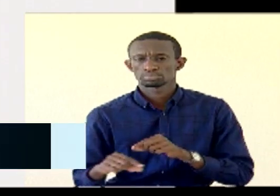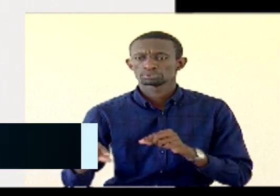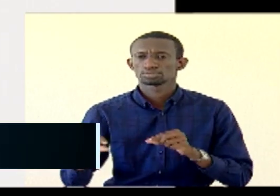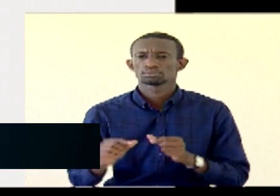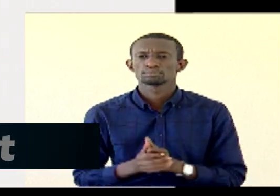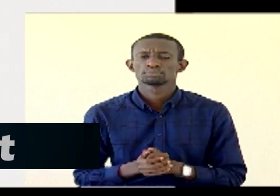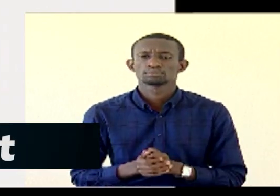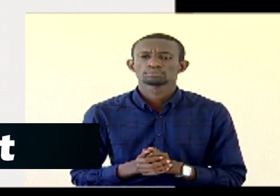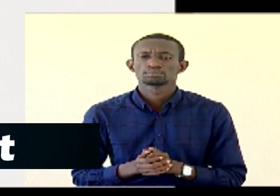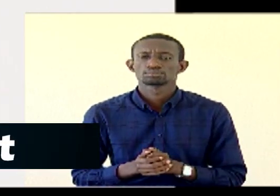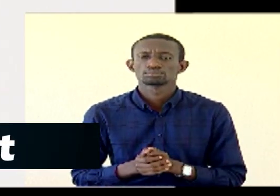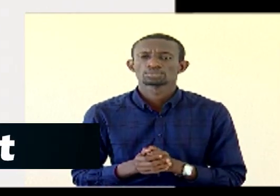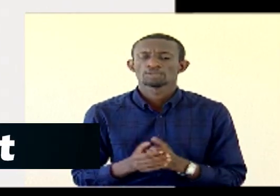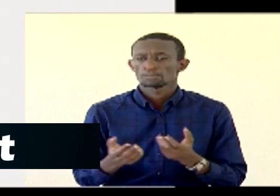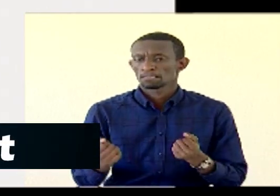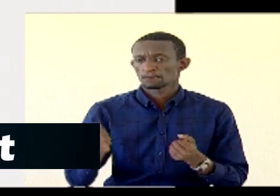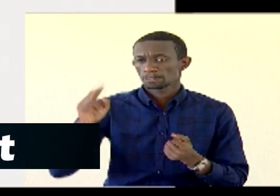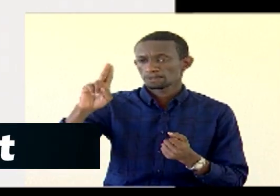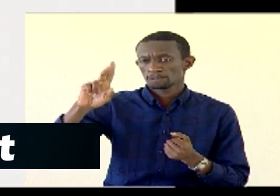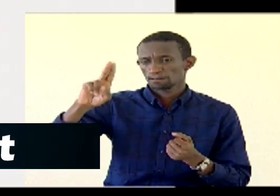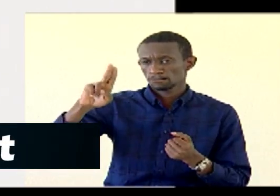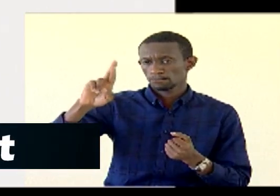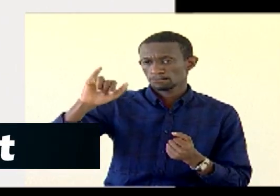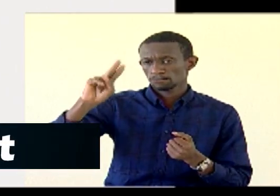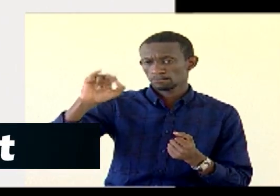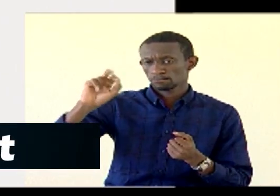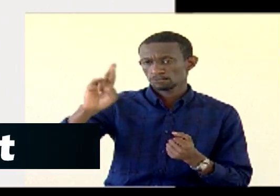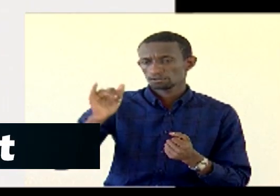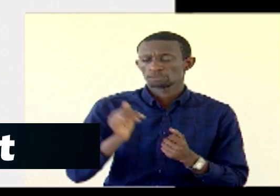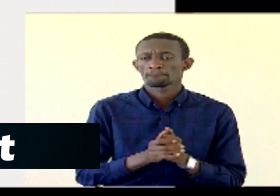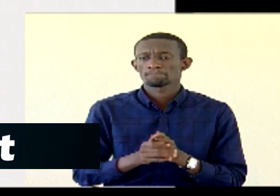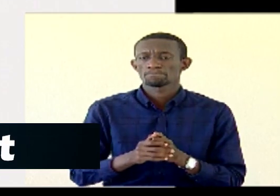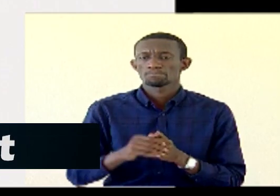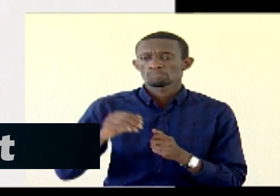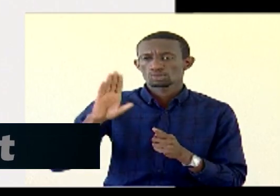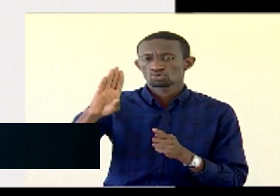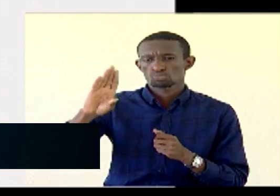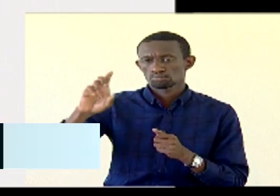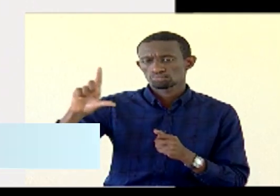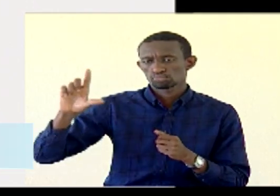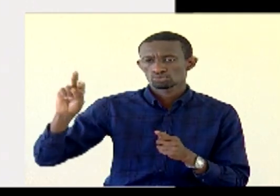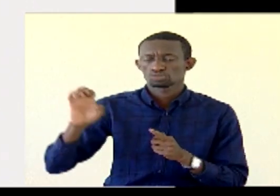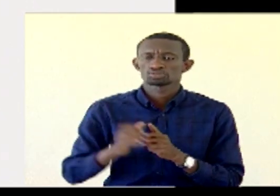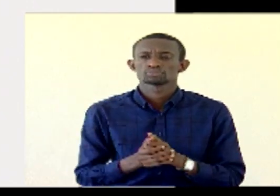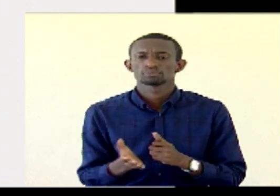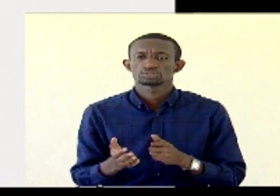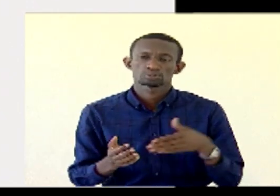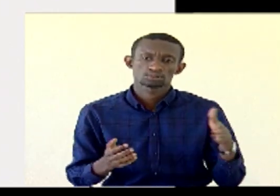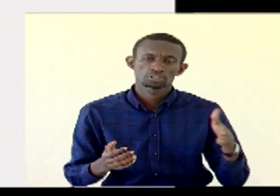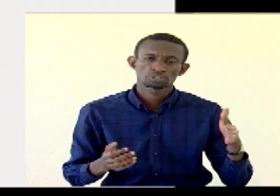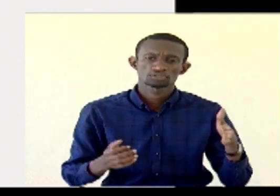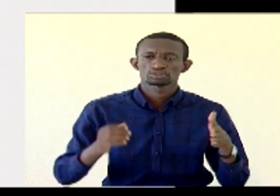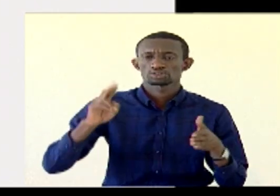have the right ureter. We have the left ureter. We have the